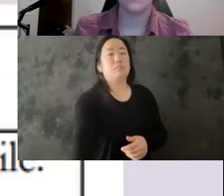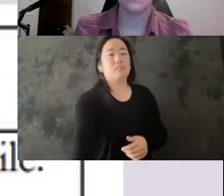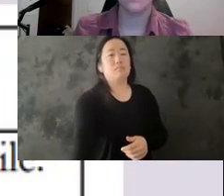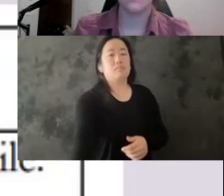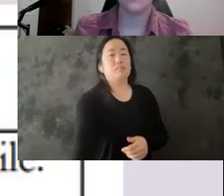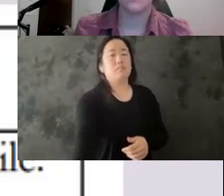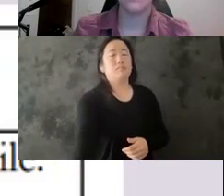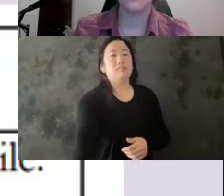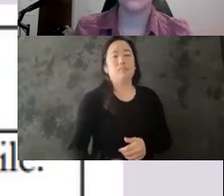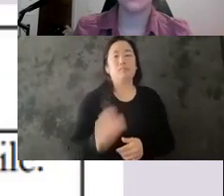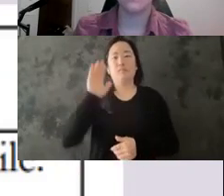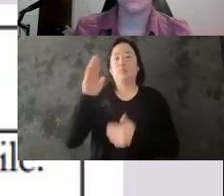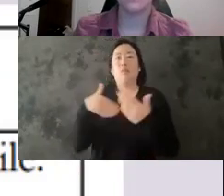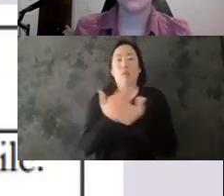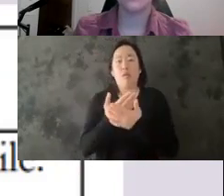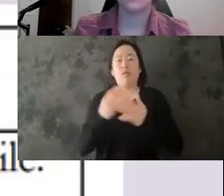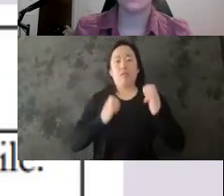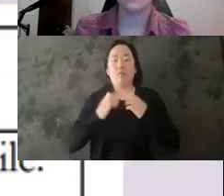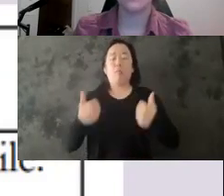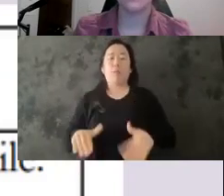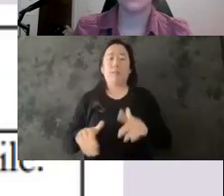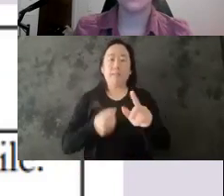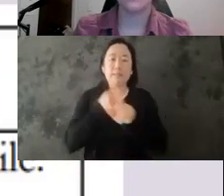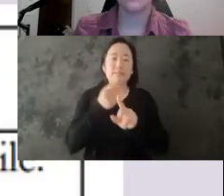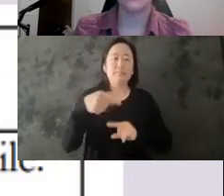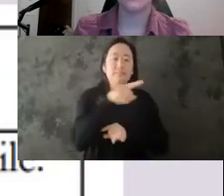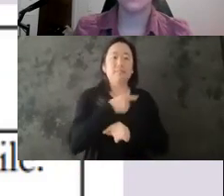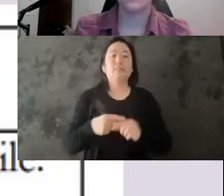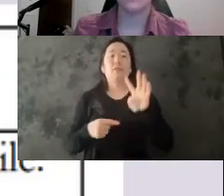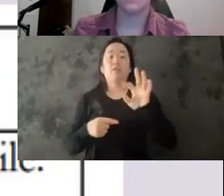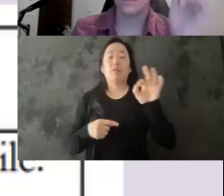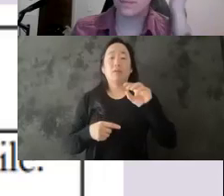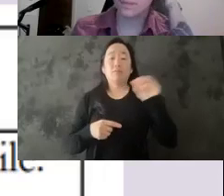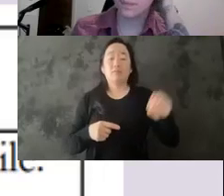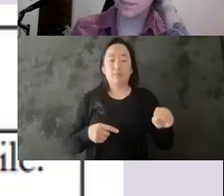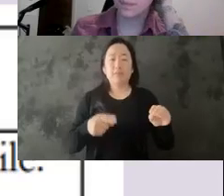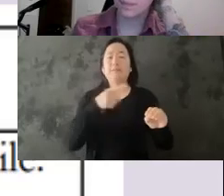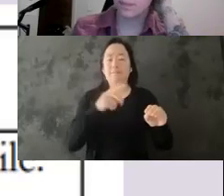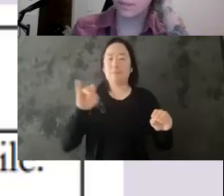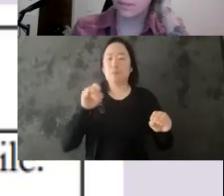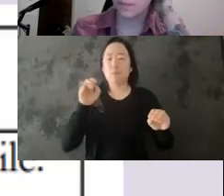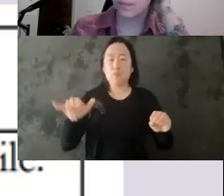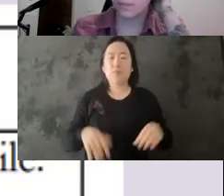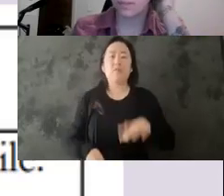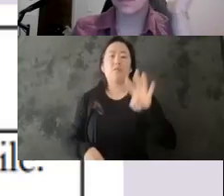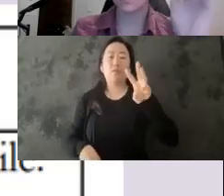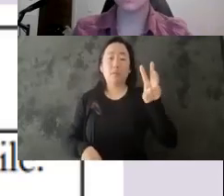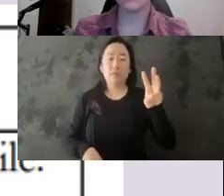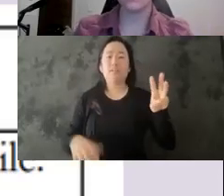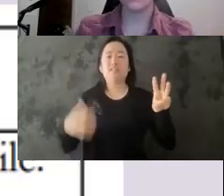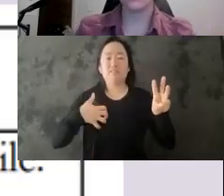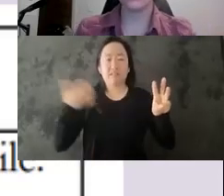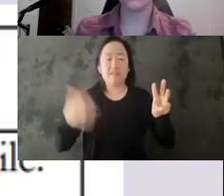are very significant. So 49% identified with joy, 46 with anger, 43